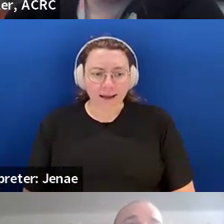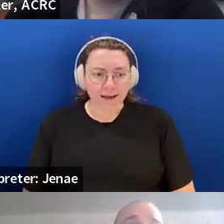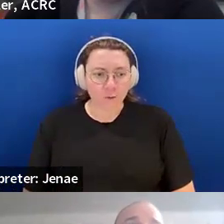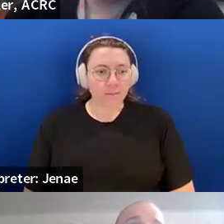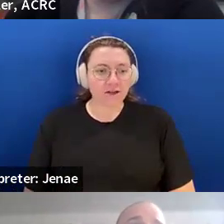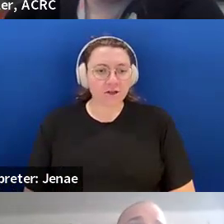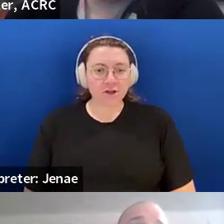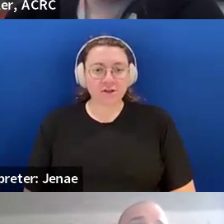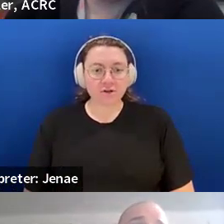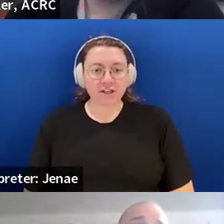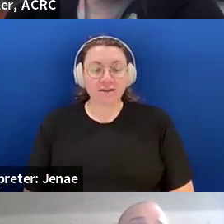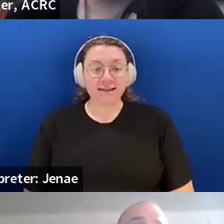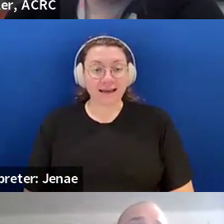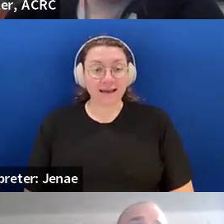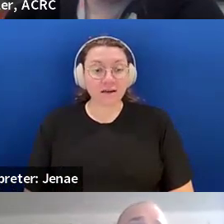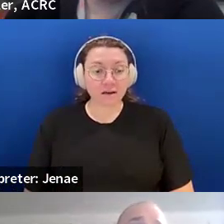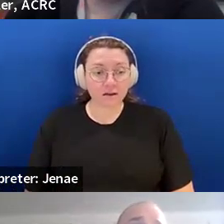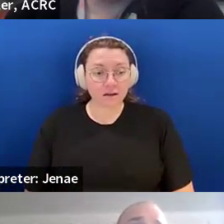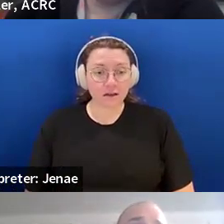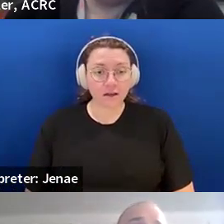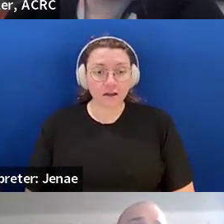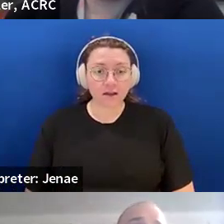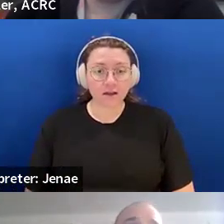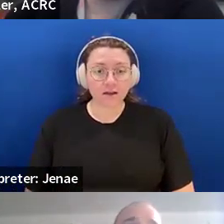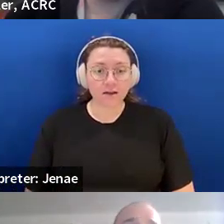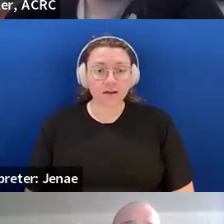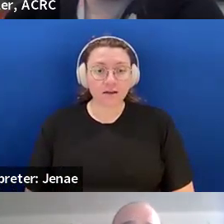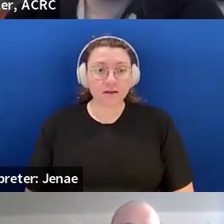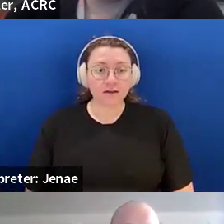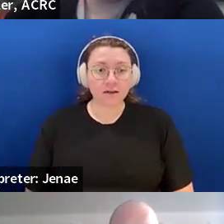about. I will make sure to share the link.